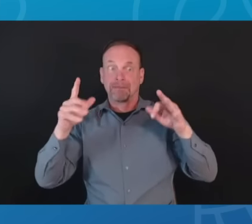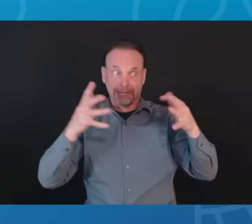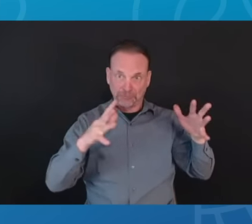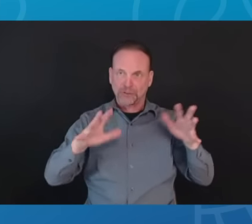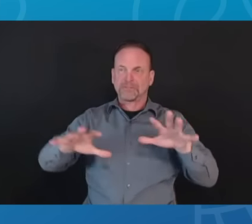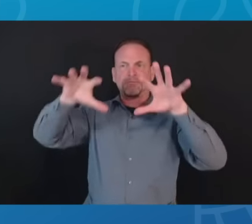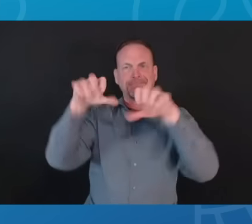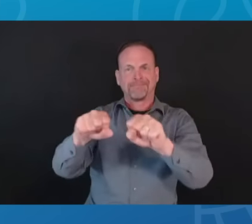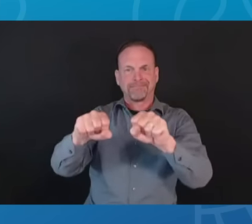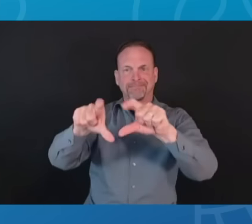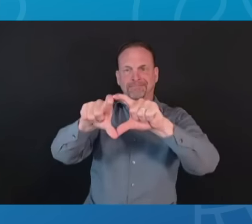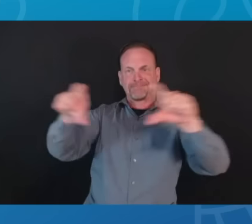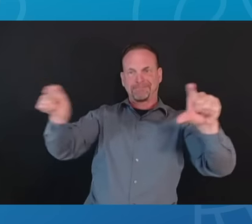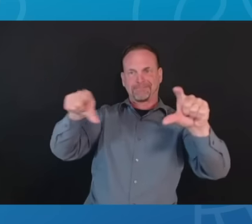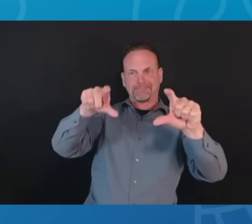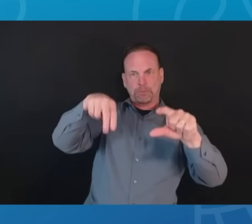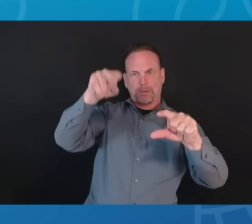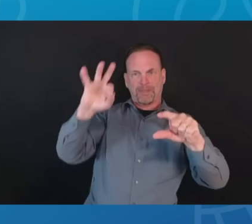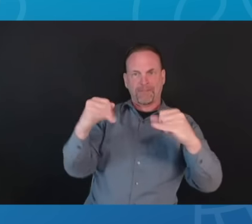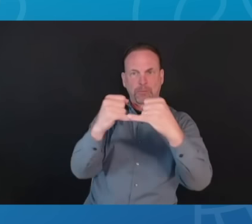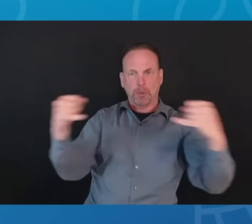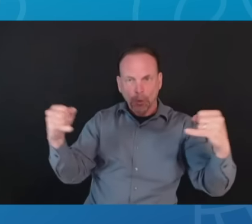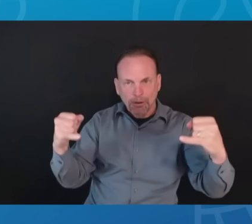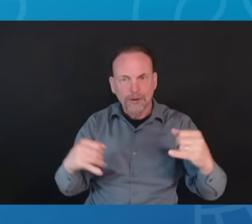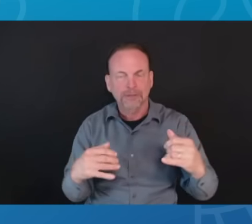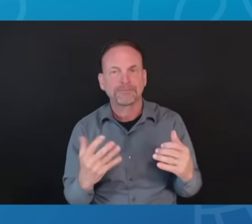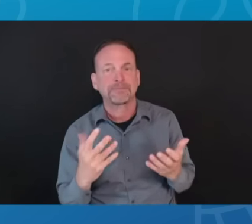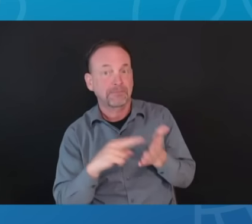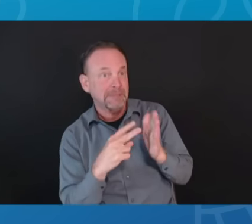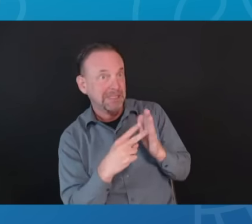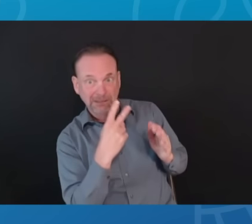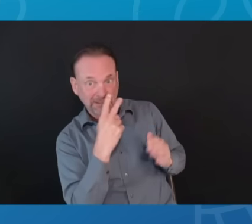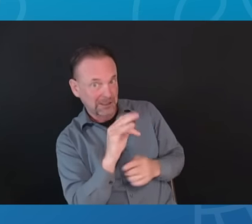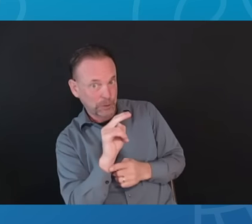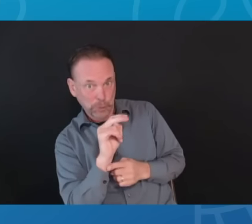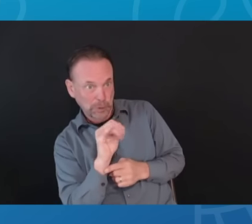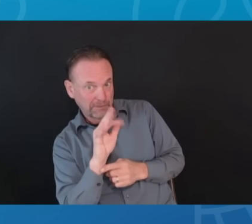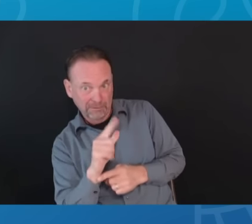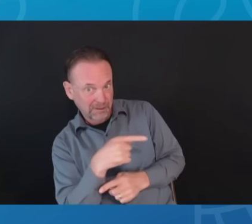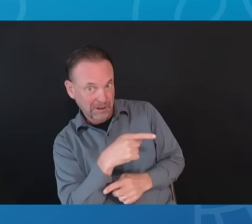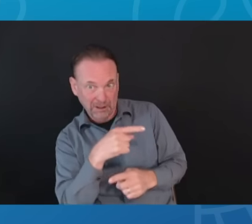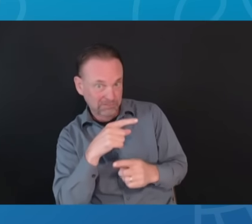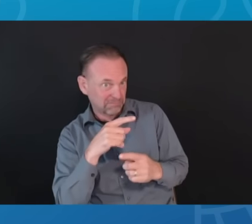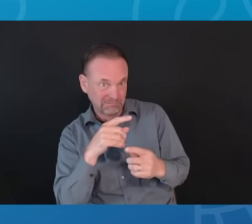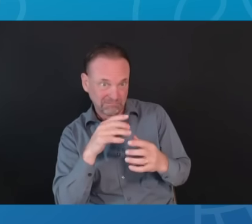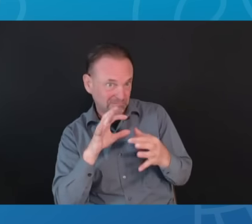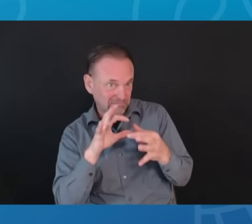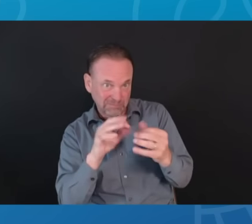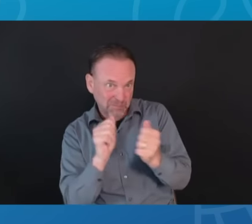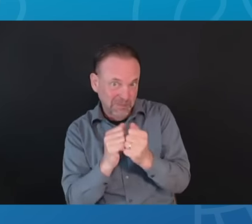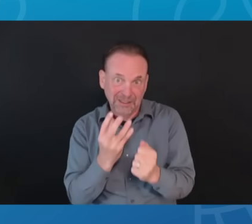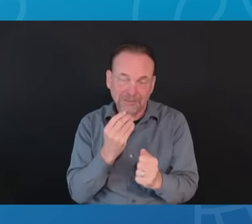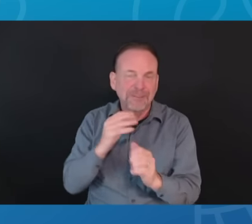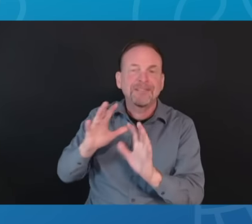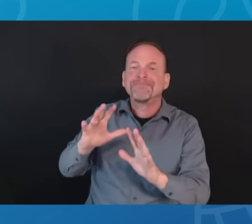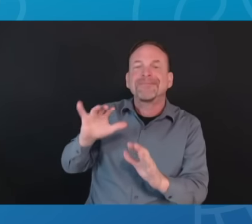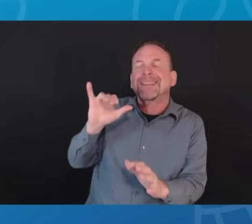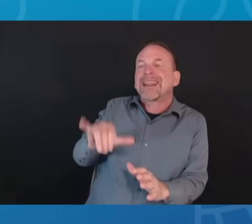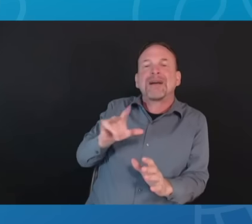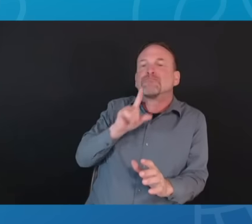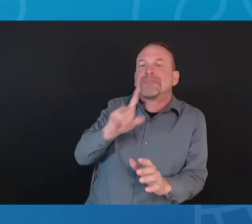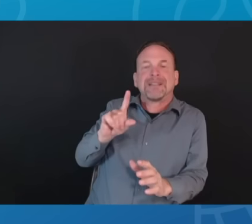into Lebanon? Their role is there to keep Hezbollah back. Now, for a variety of reasons, UNIFIL and the LAF